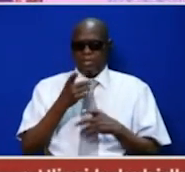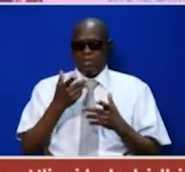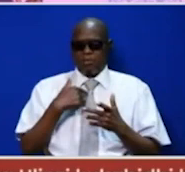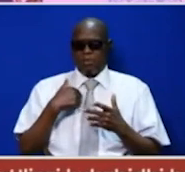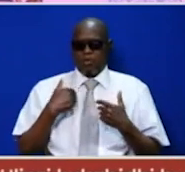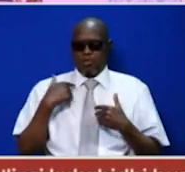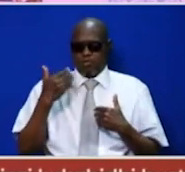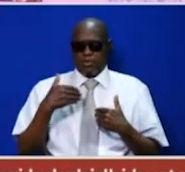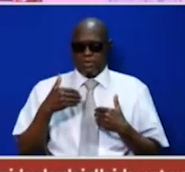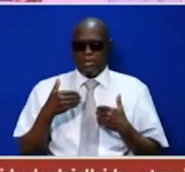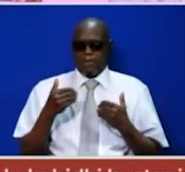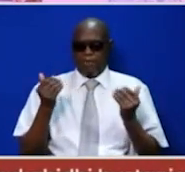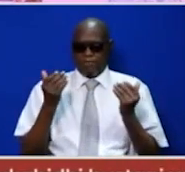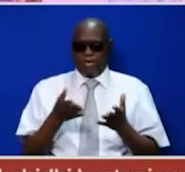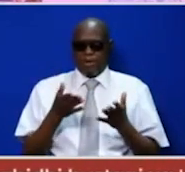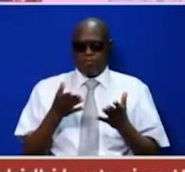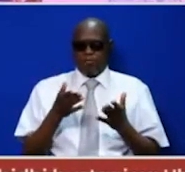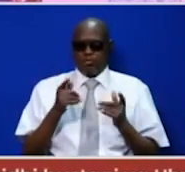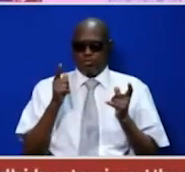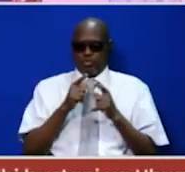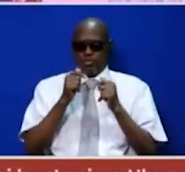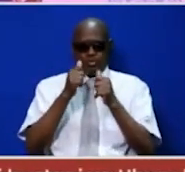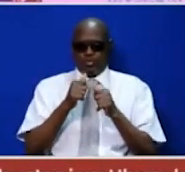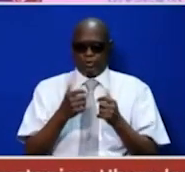always available at short notice